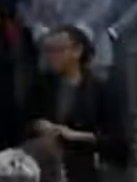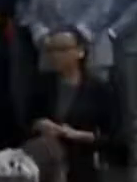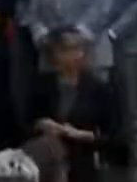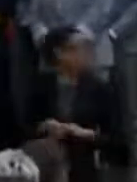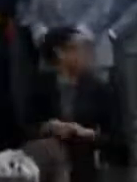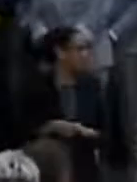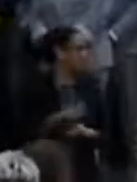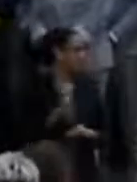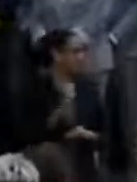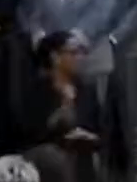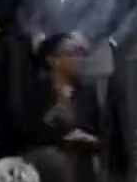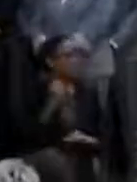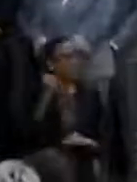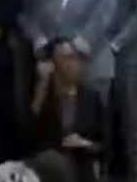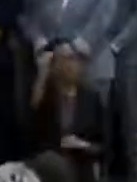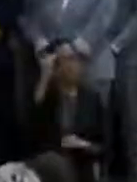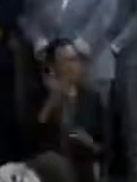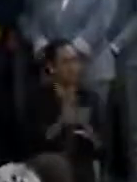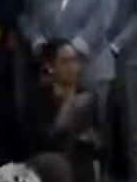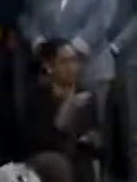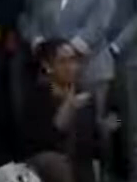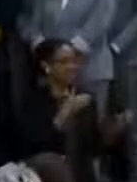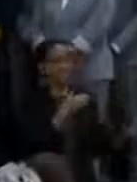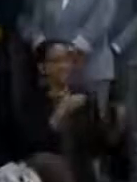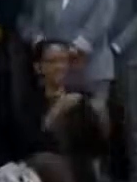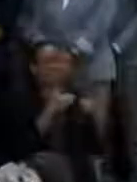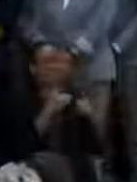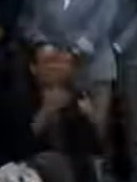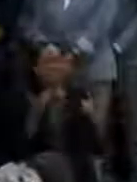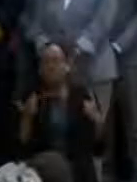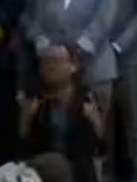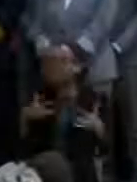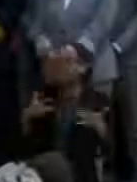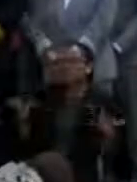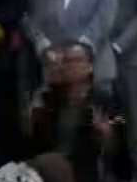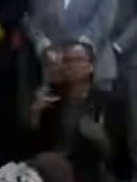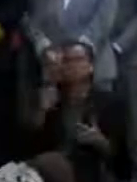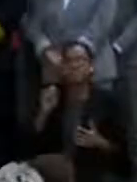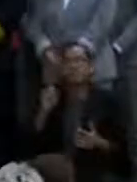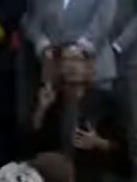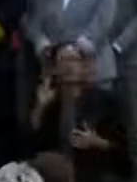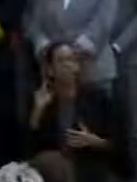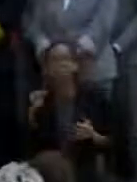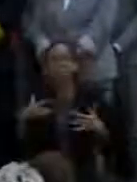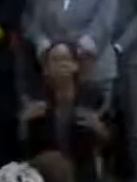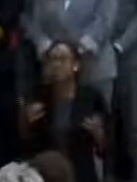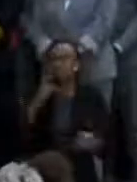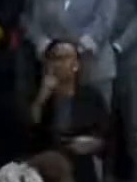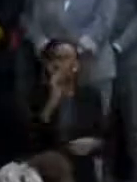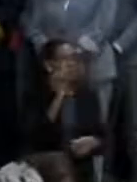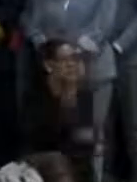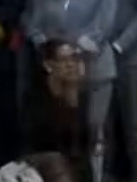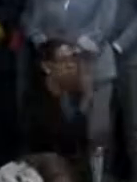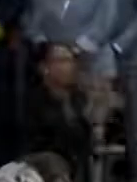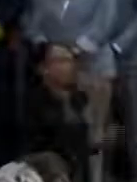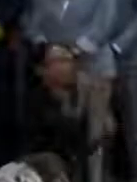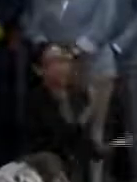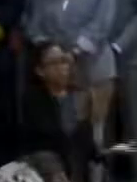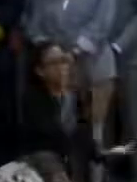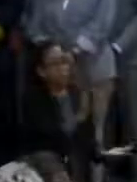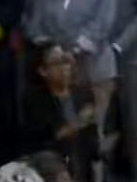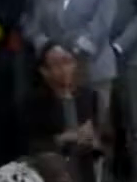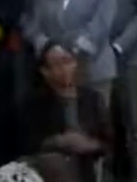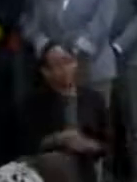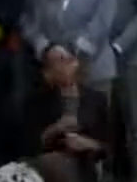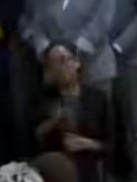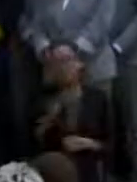So I know before Anita even asks us what's the status of housing, we're going to tell her. And she's going to